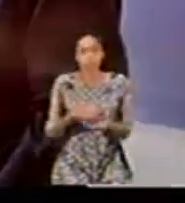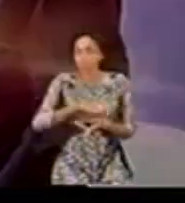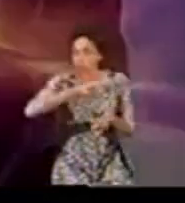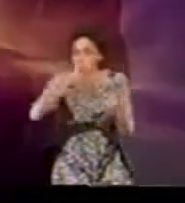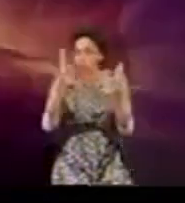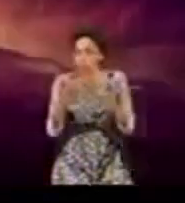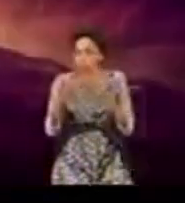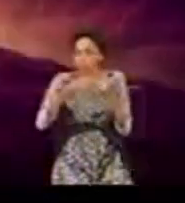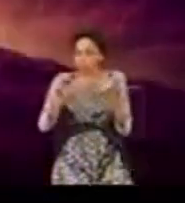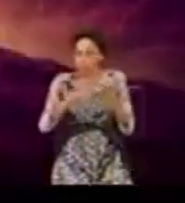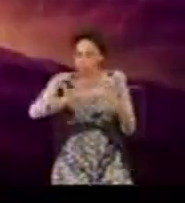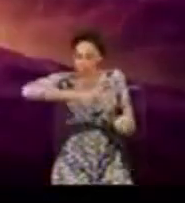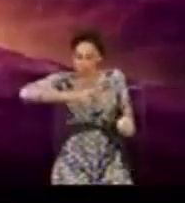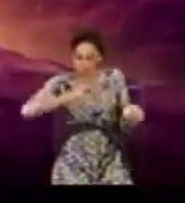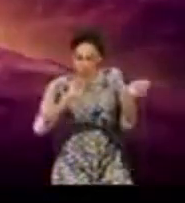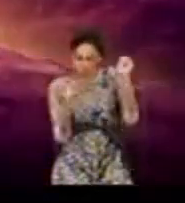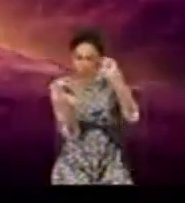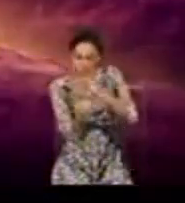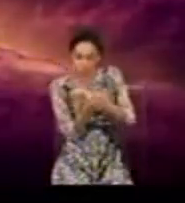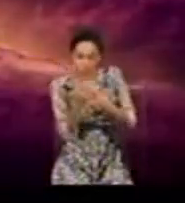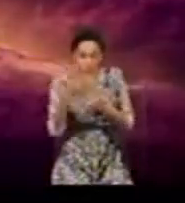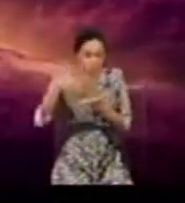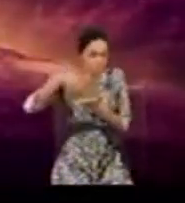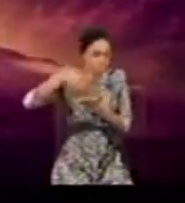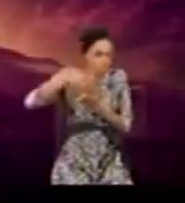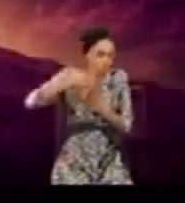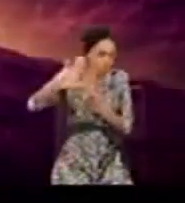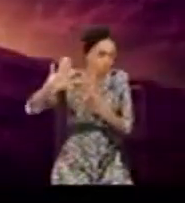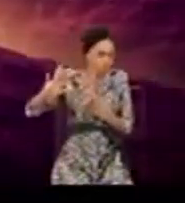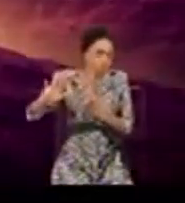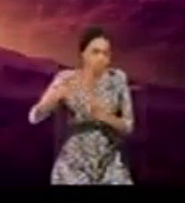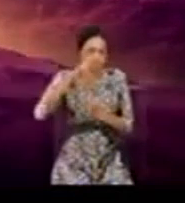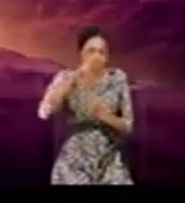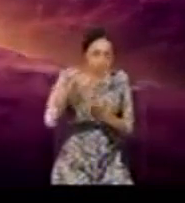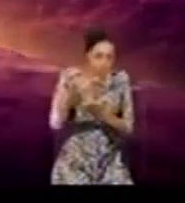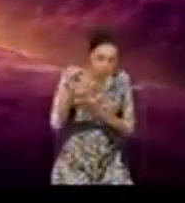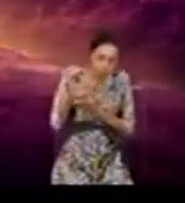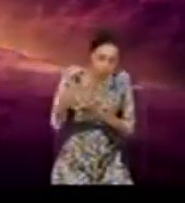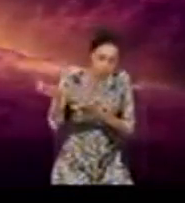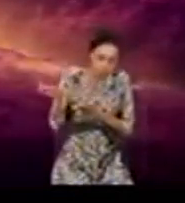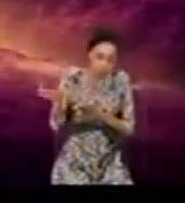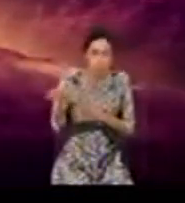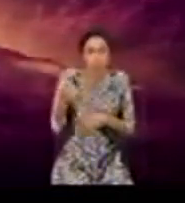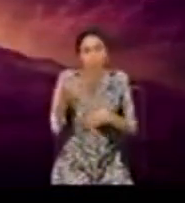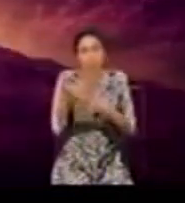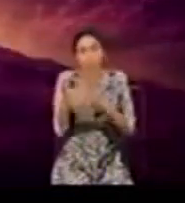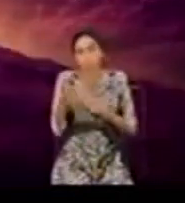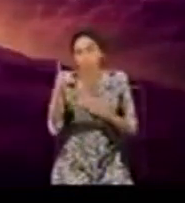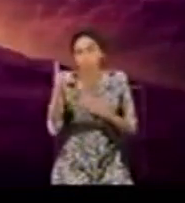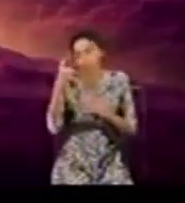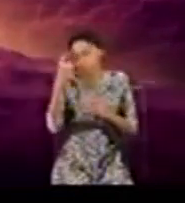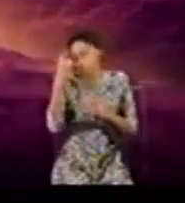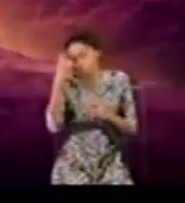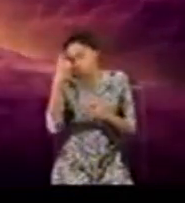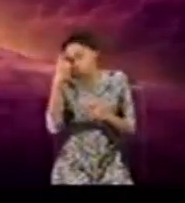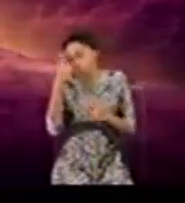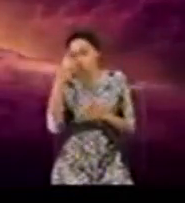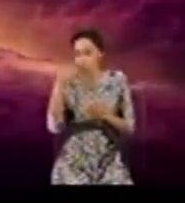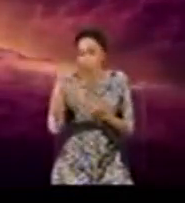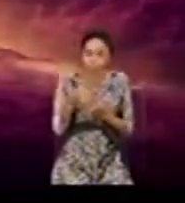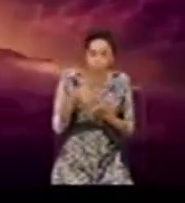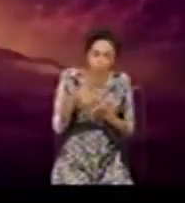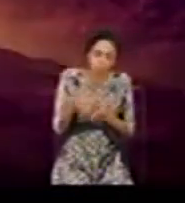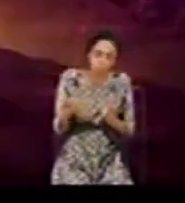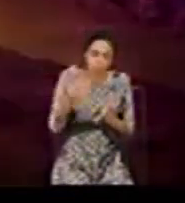turning. Repentance is turning away. You turn away your mind from the abominations. You turn away